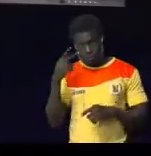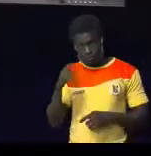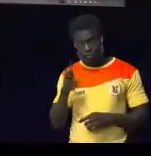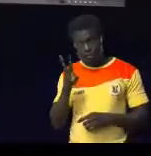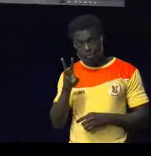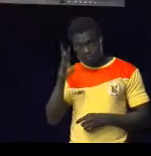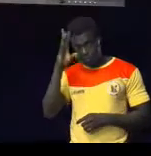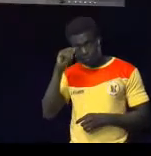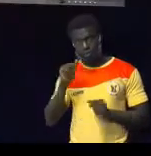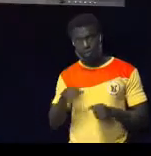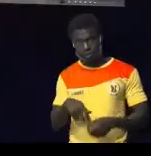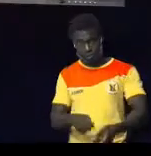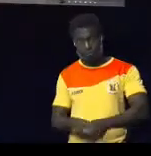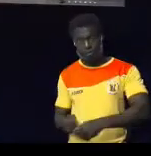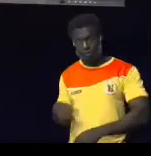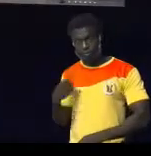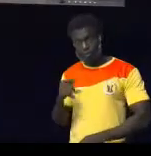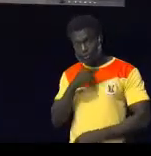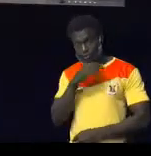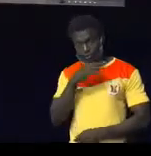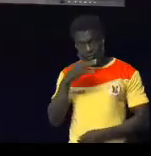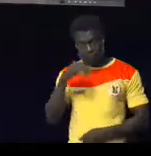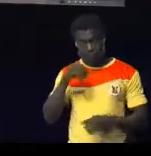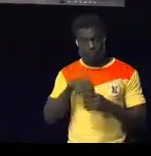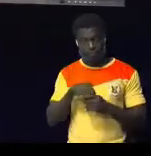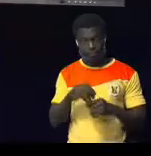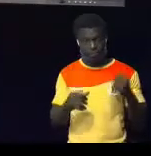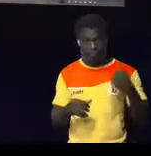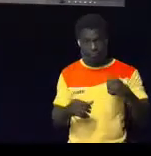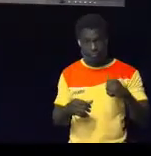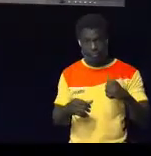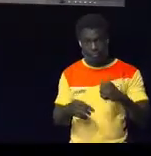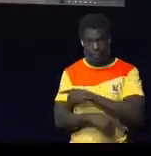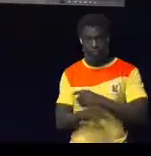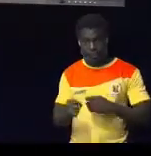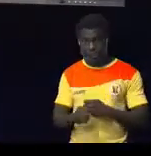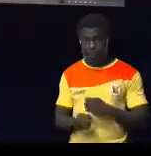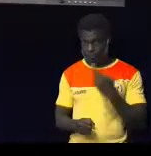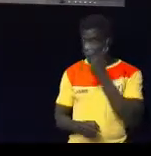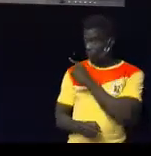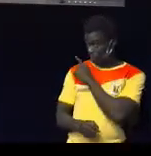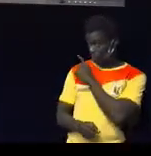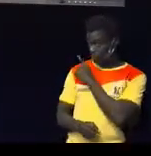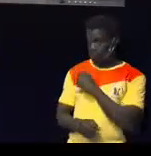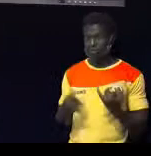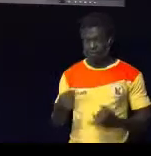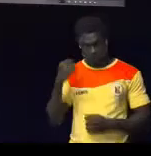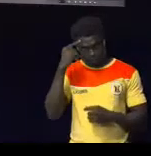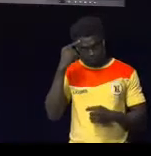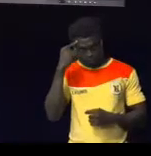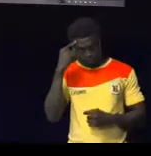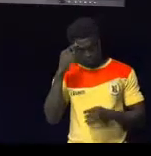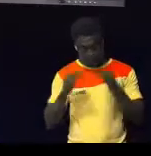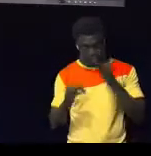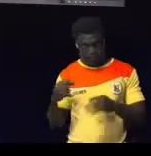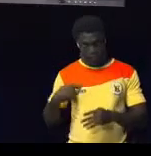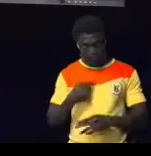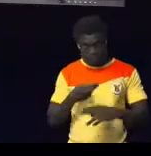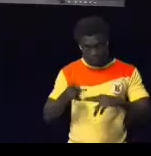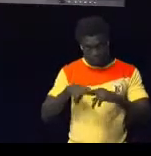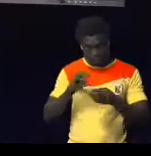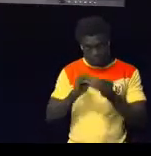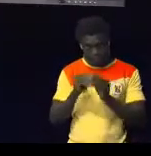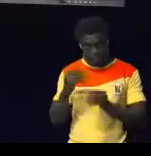Now these six men can cultivate the field in 10 days. Okay? Now think, if